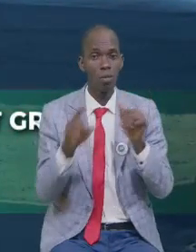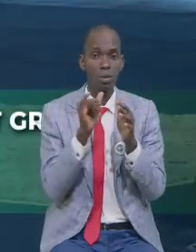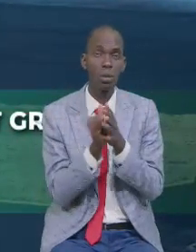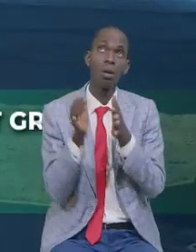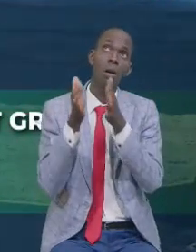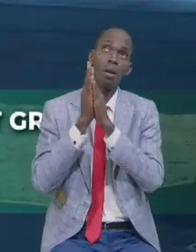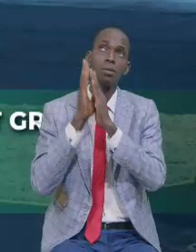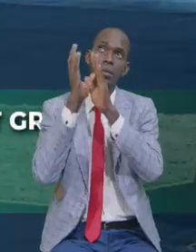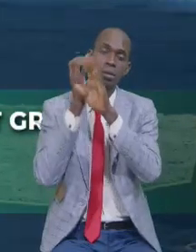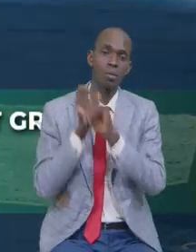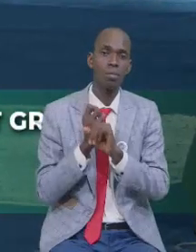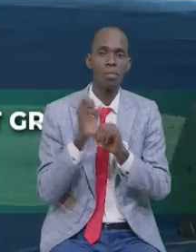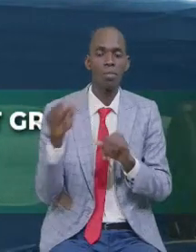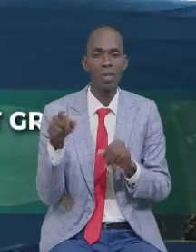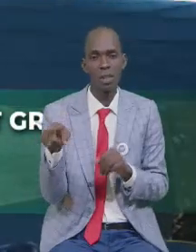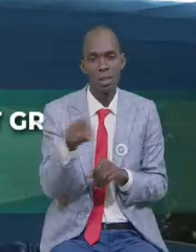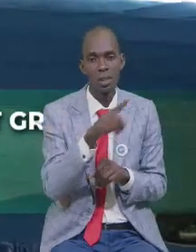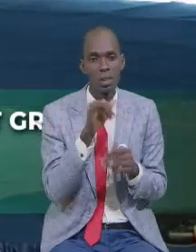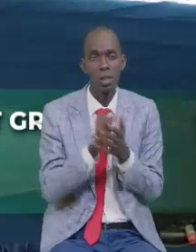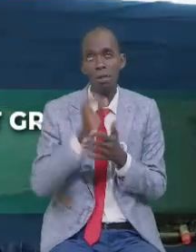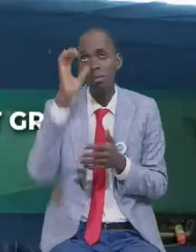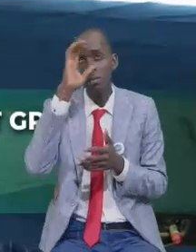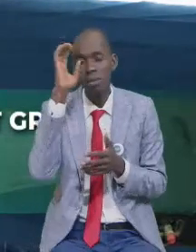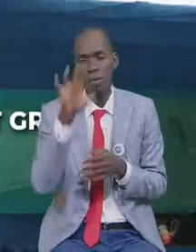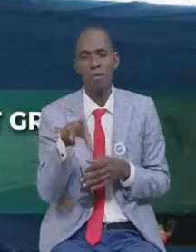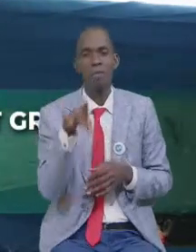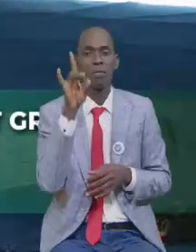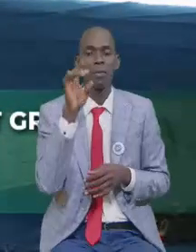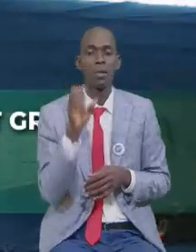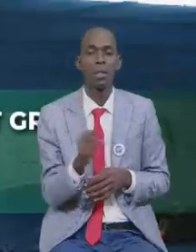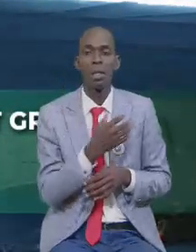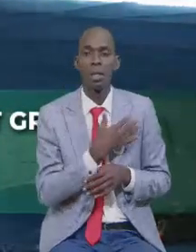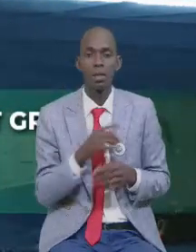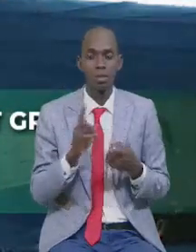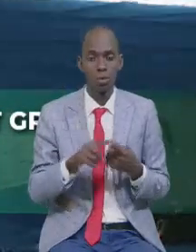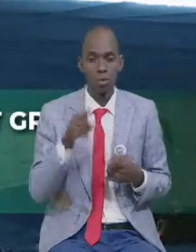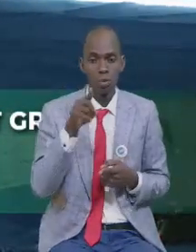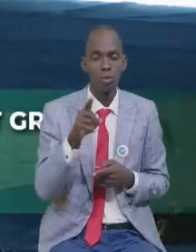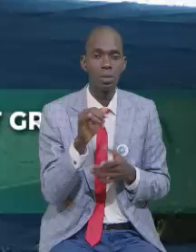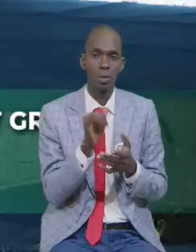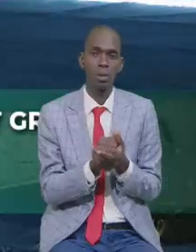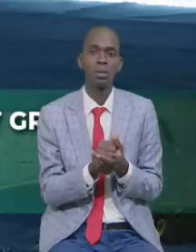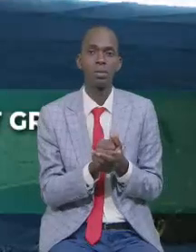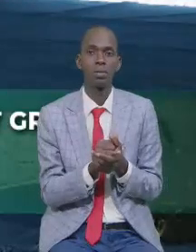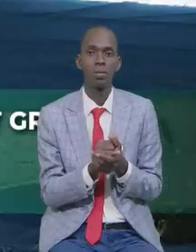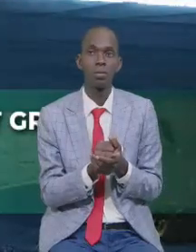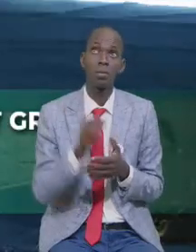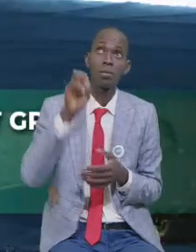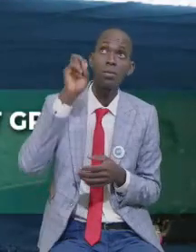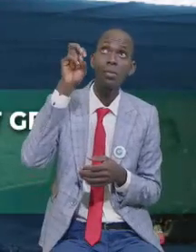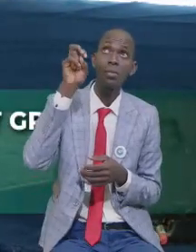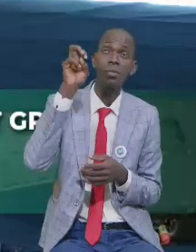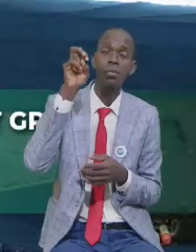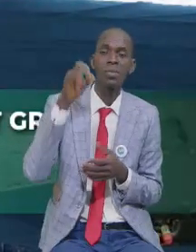receiveth, and he that seeketh findeth, and to him that knocketh